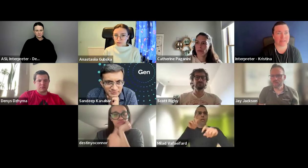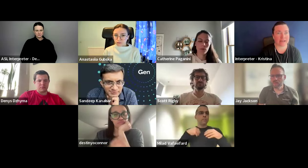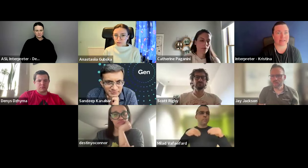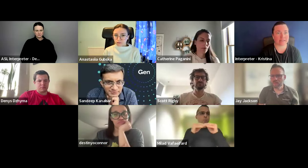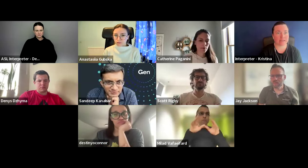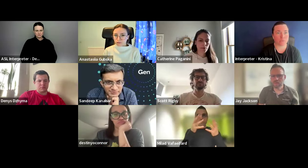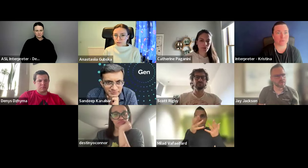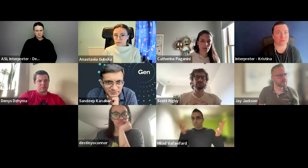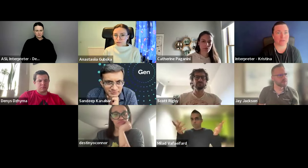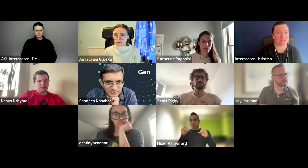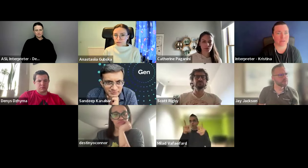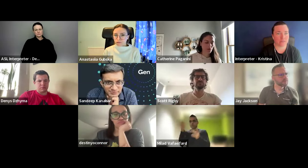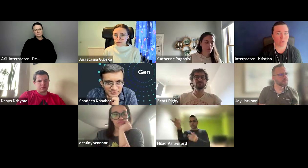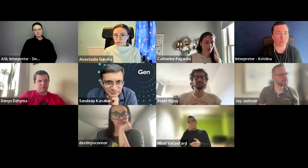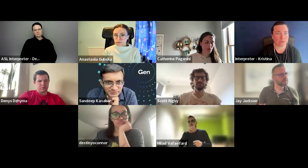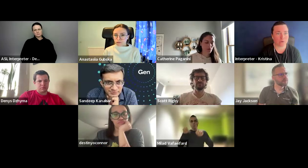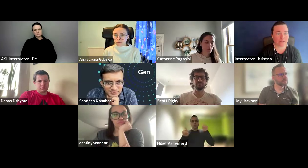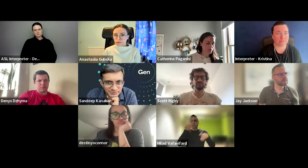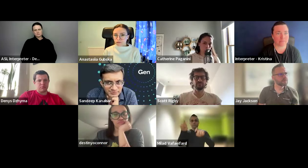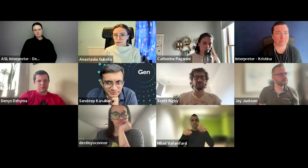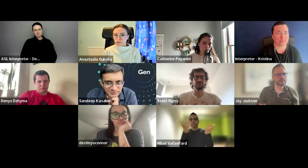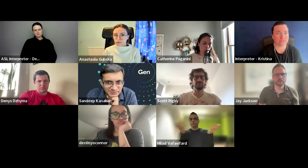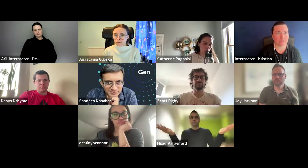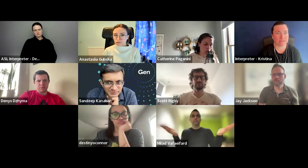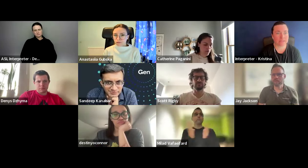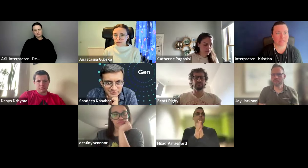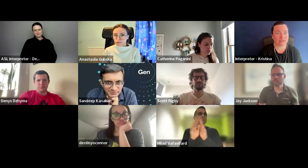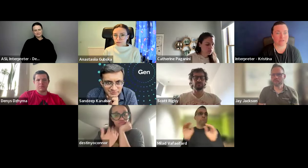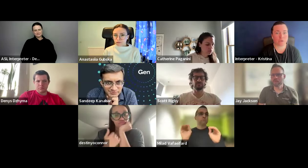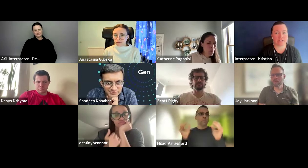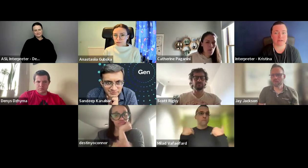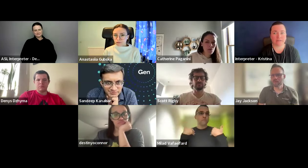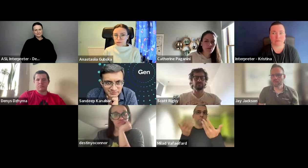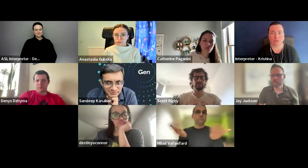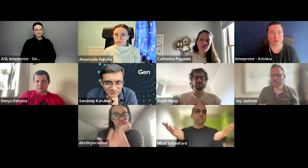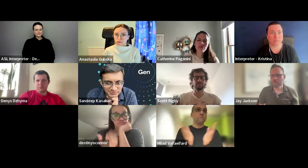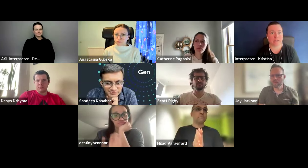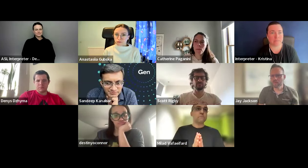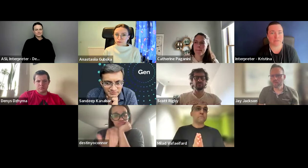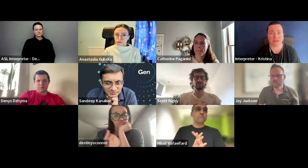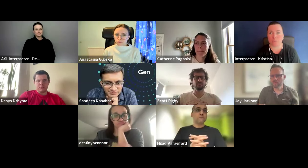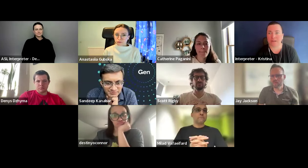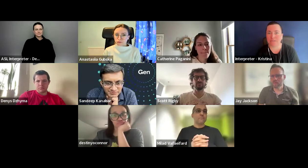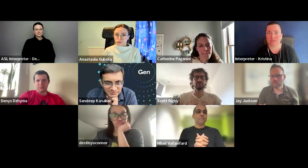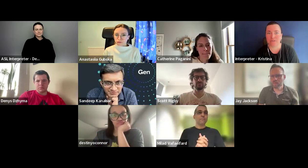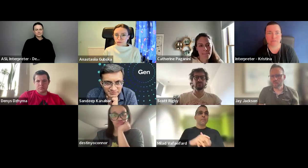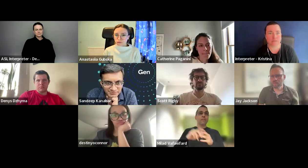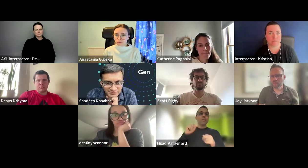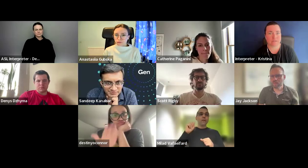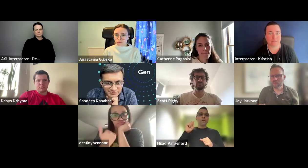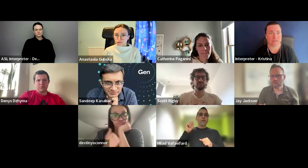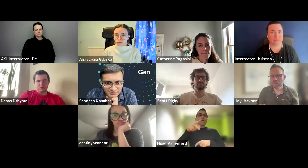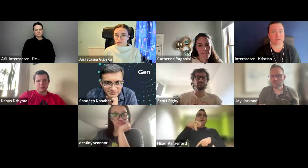go ahead and ask. I don't want to be the only one taking the floor here. I want to open it up for anyone else